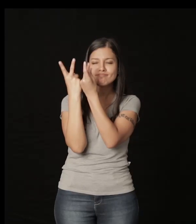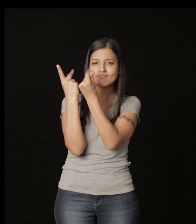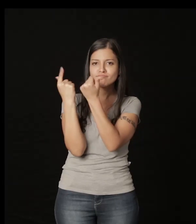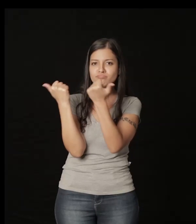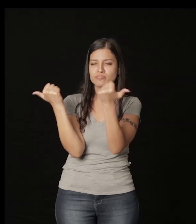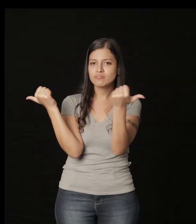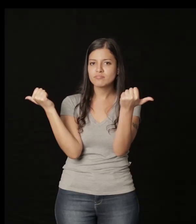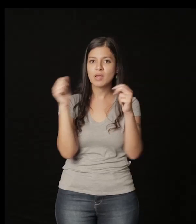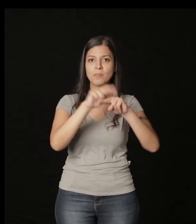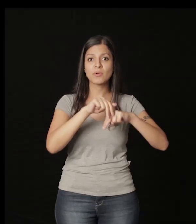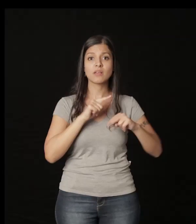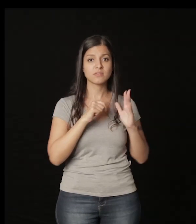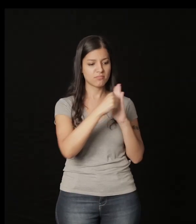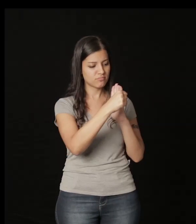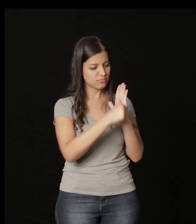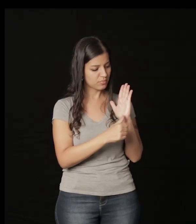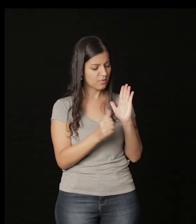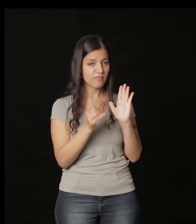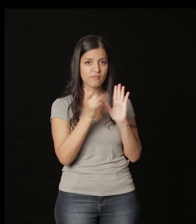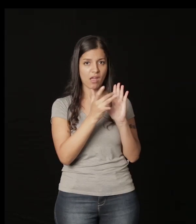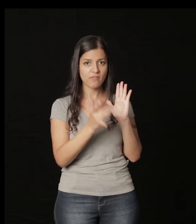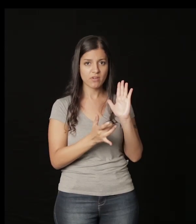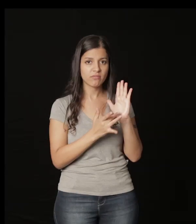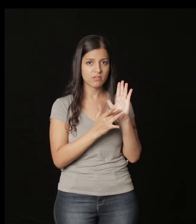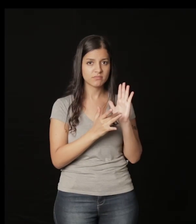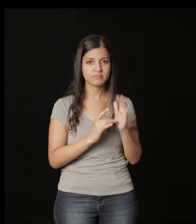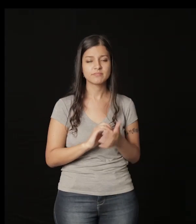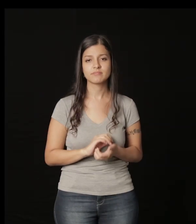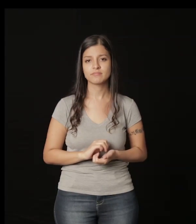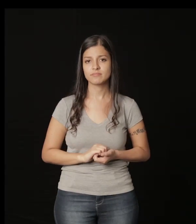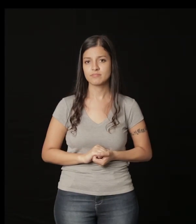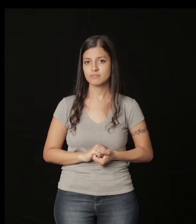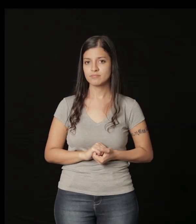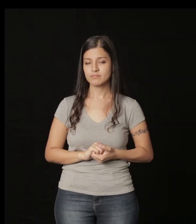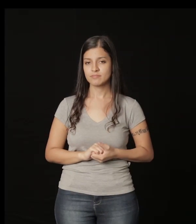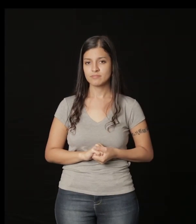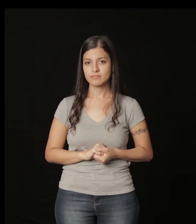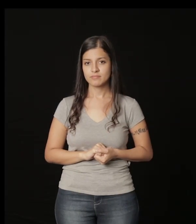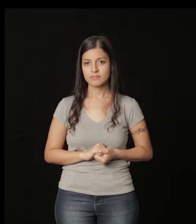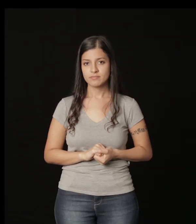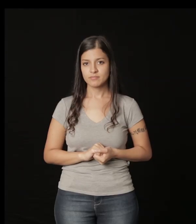to kind of fall apart with these fragments.